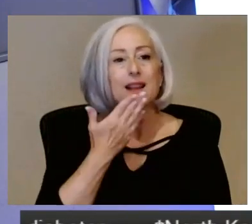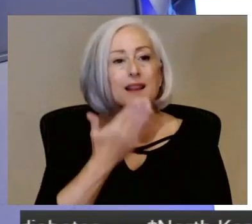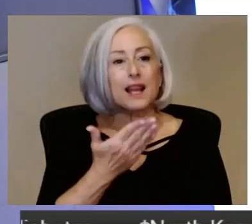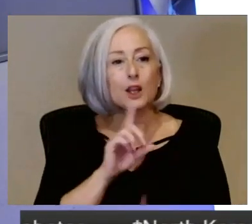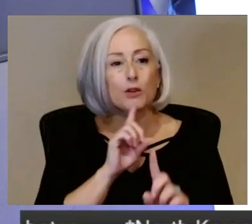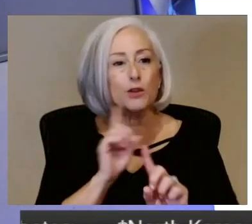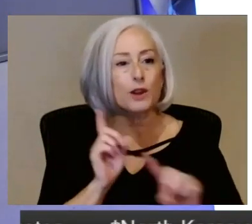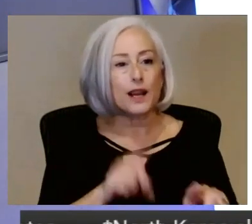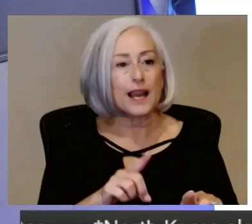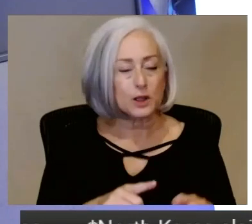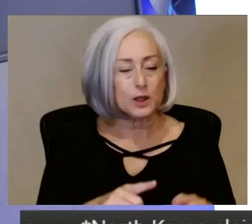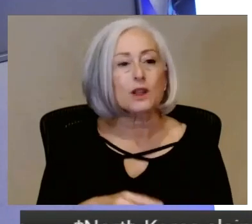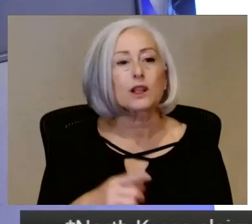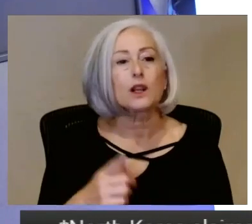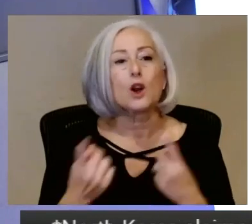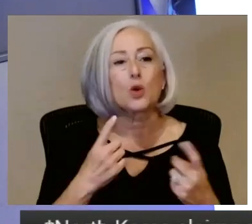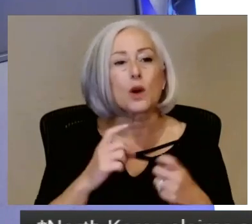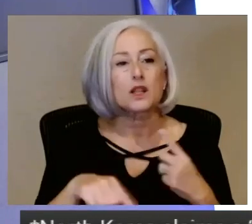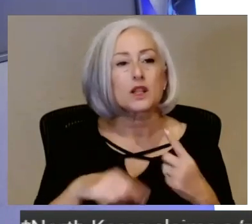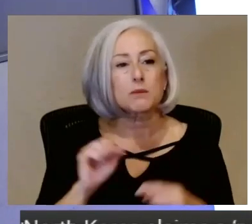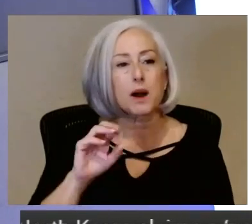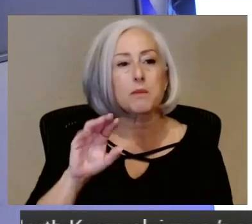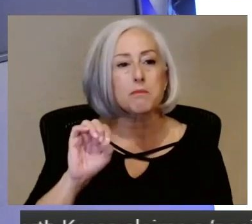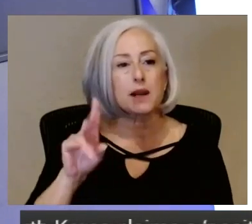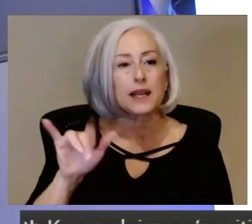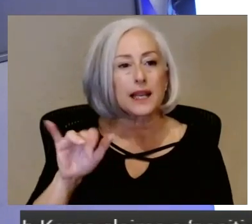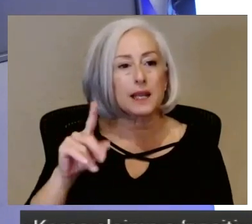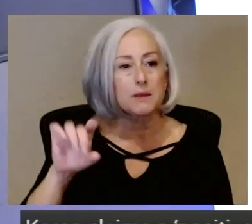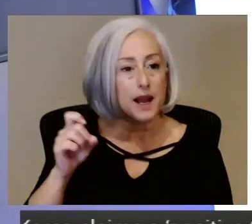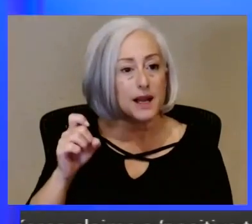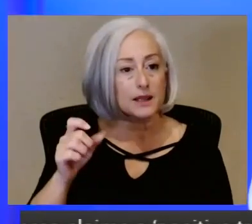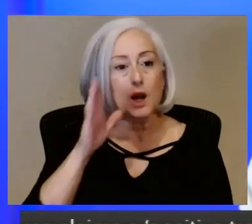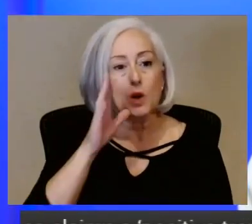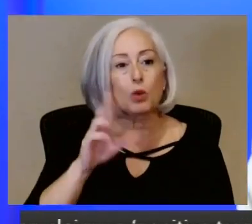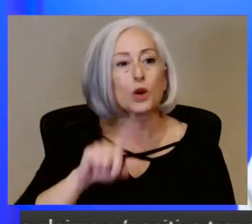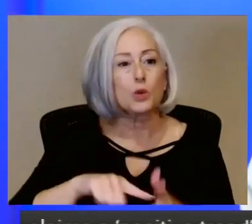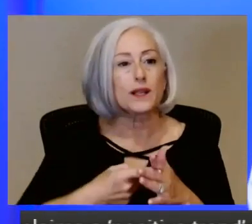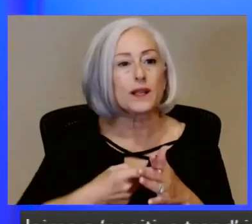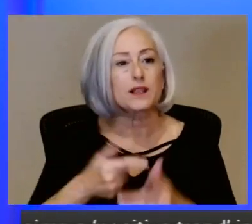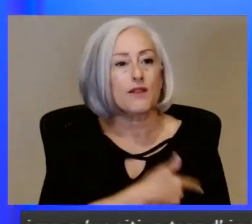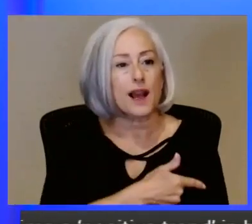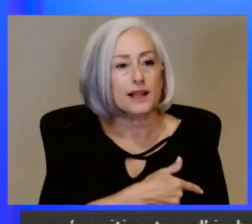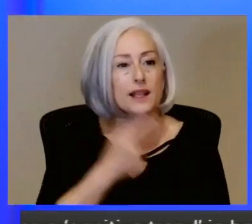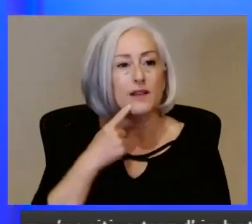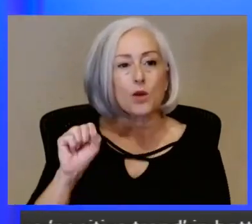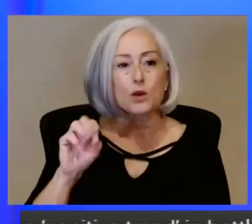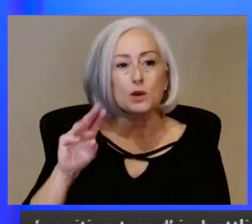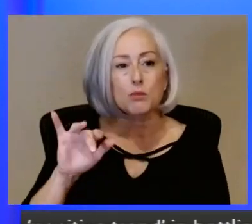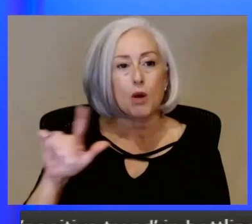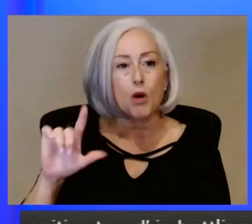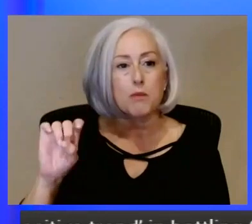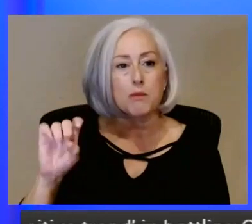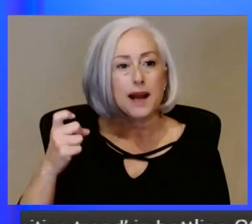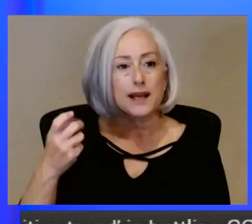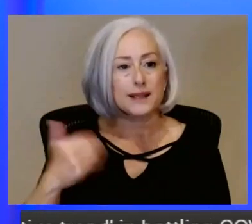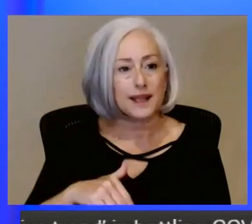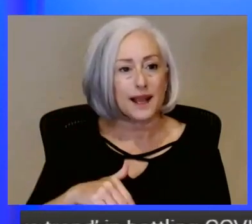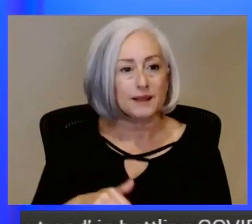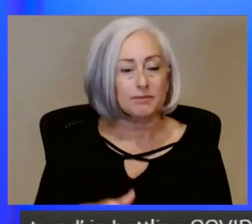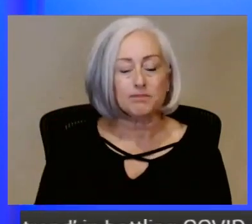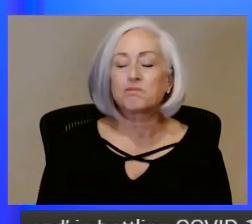will smallpox vaccination be reinstated? At this point in time, there is no plan to reinstate it for the general